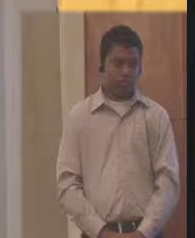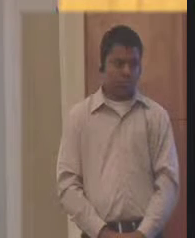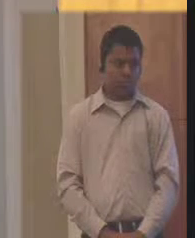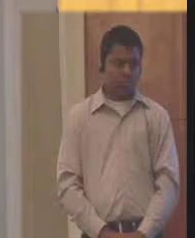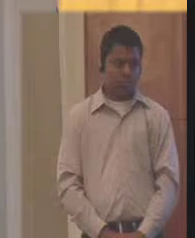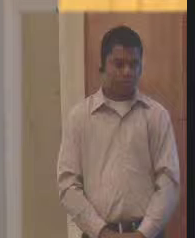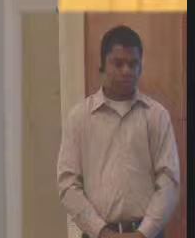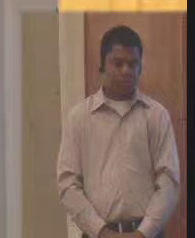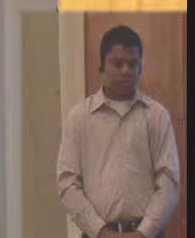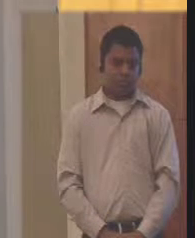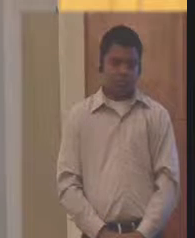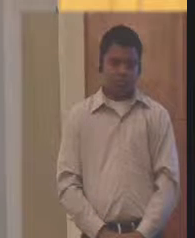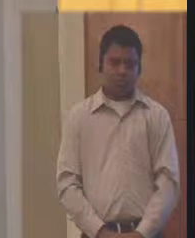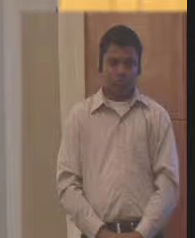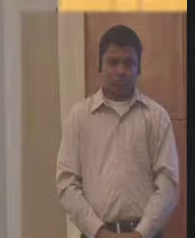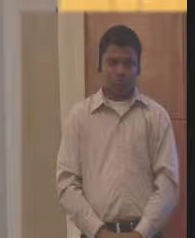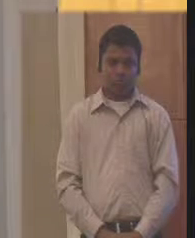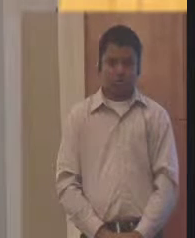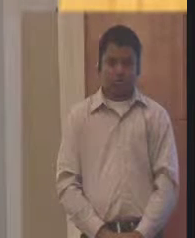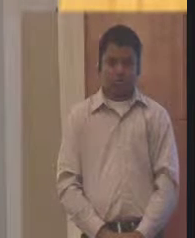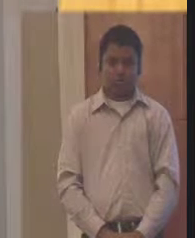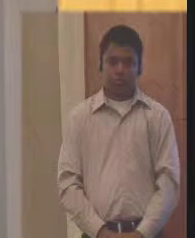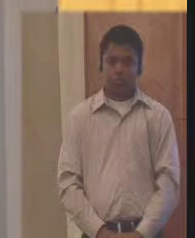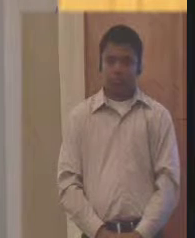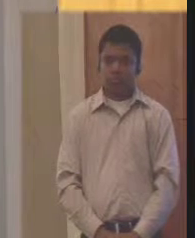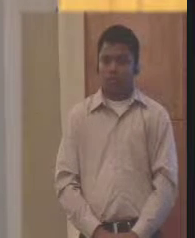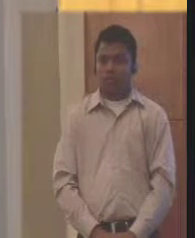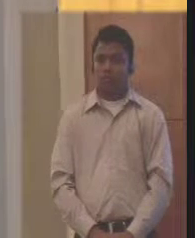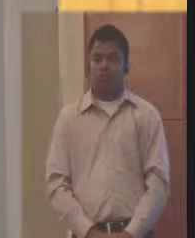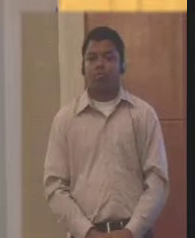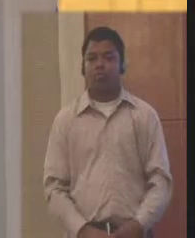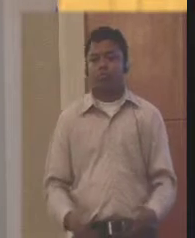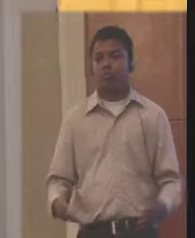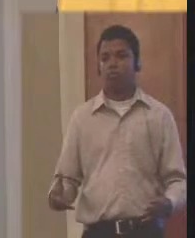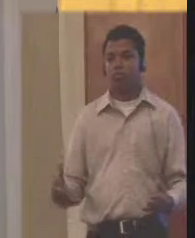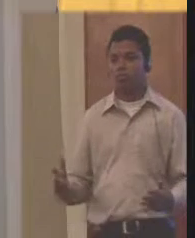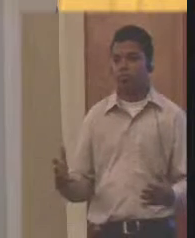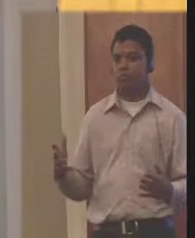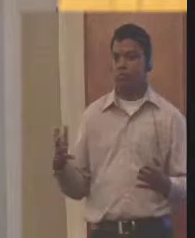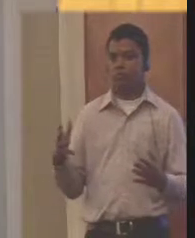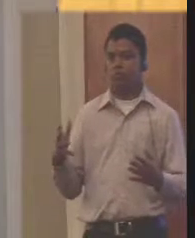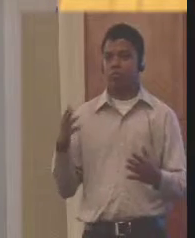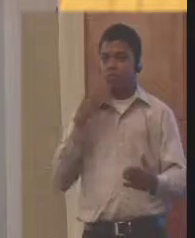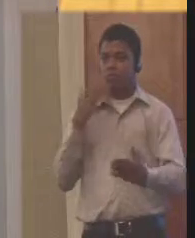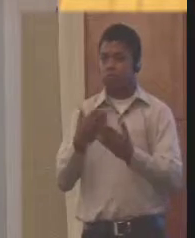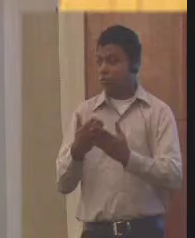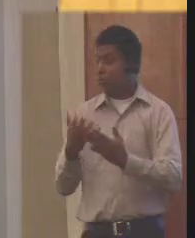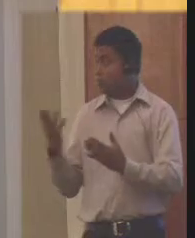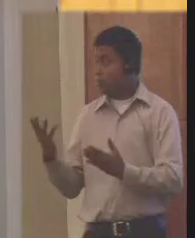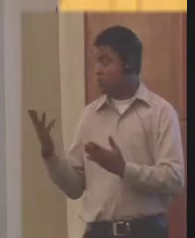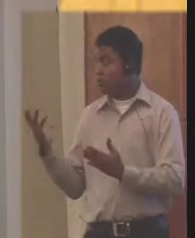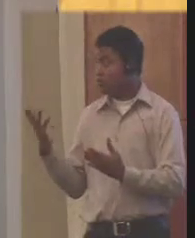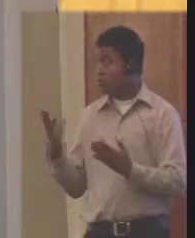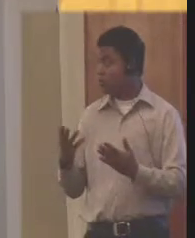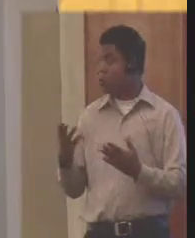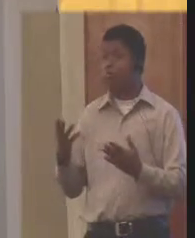present at this wonderful platform. And a special thank you to Ms. Wallström, who I see is in the room.